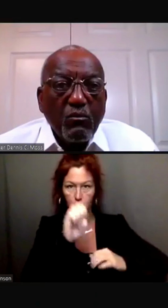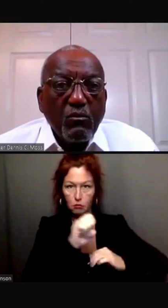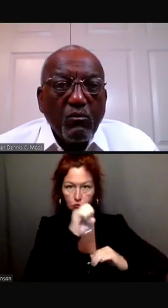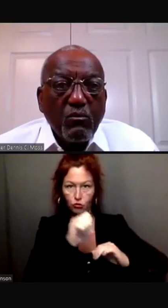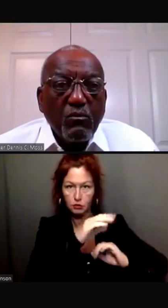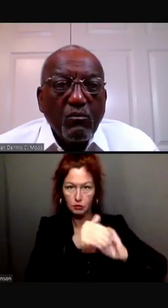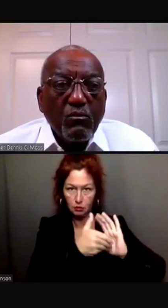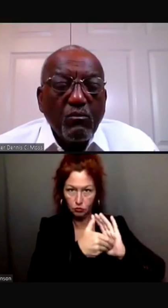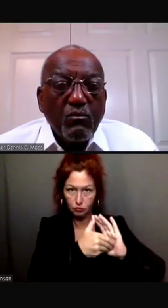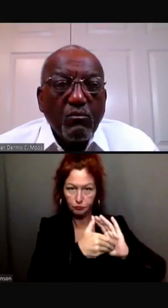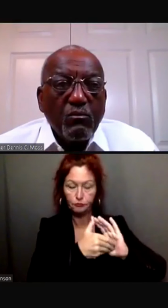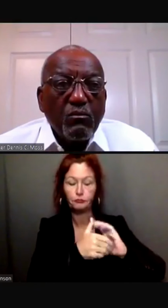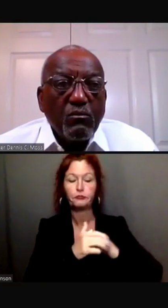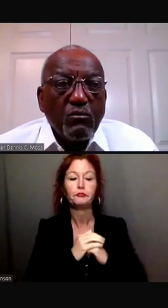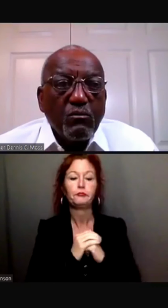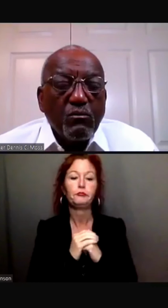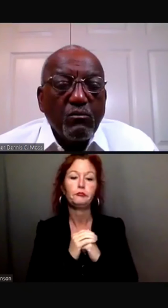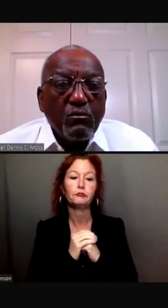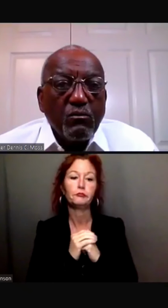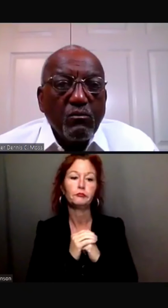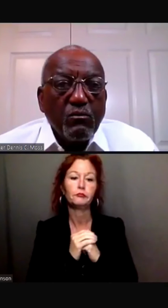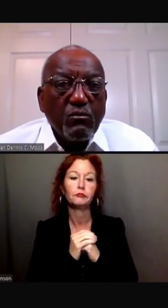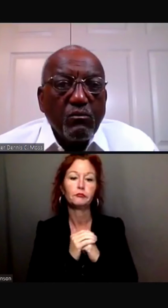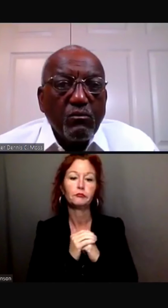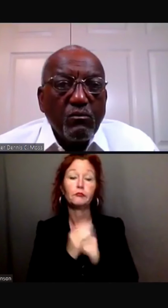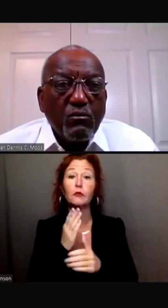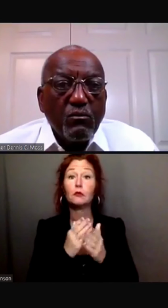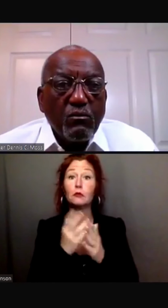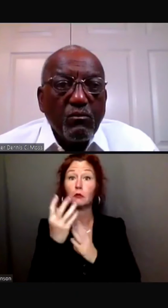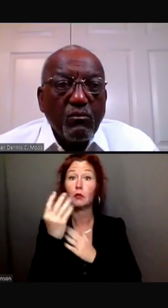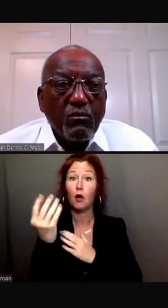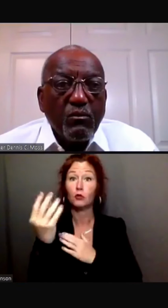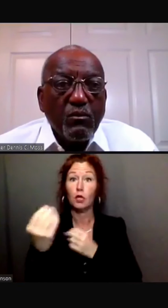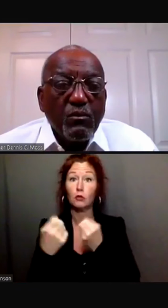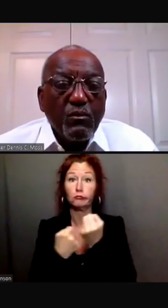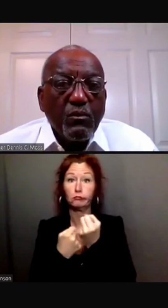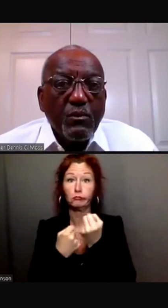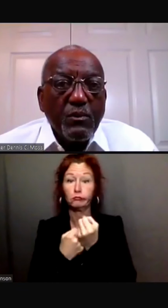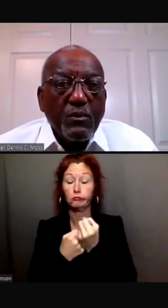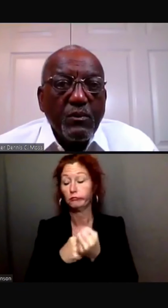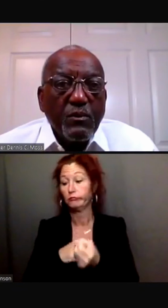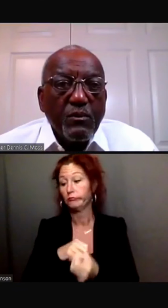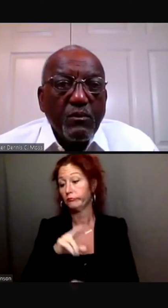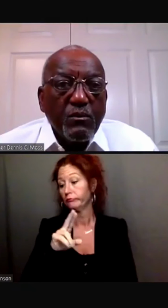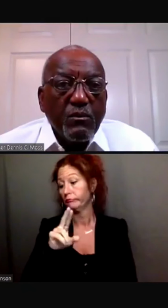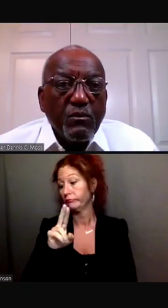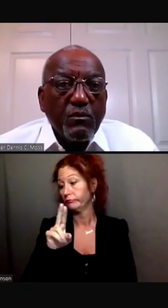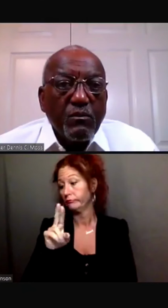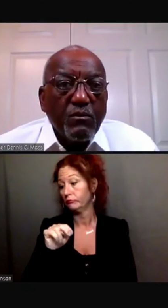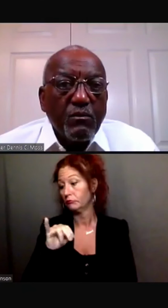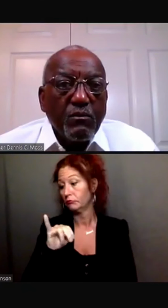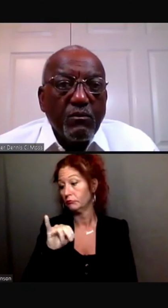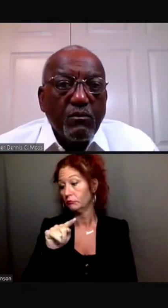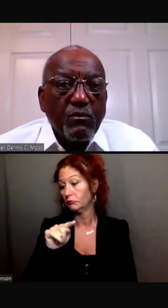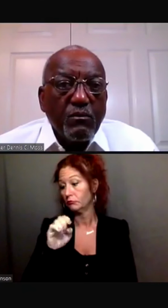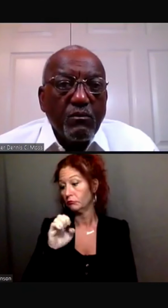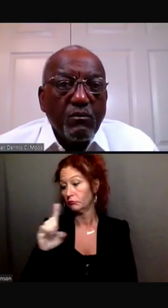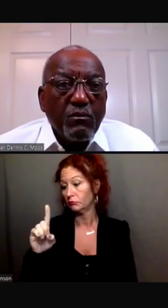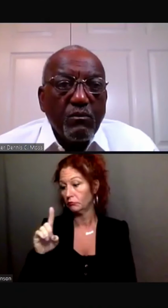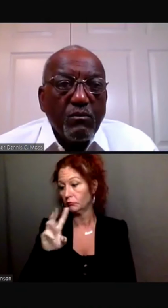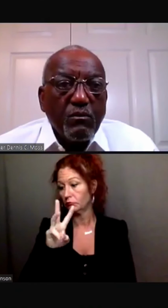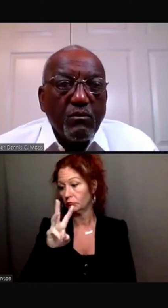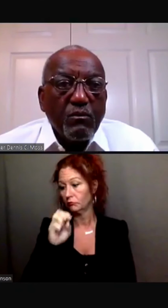also. Now, some of the support agencies, such as the United Way and the American Red Cross, are not in that